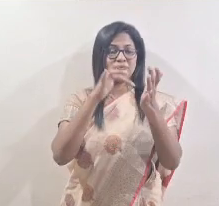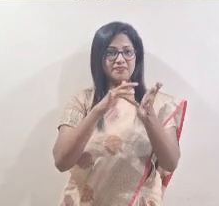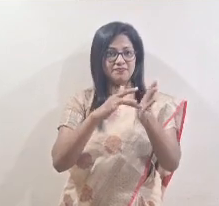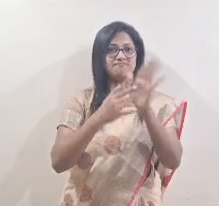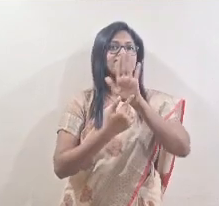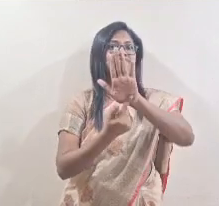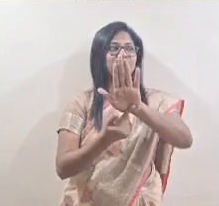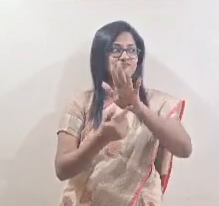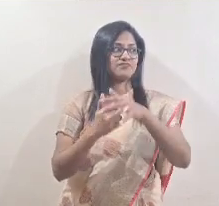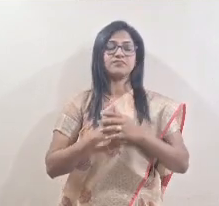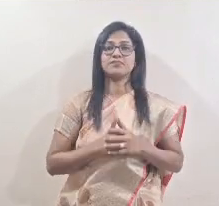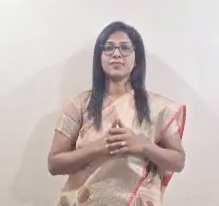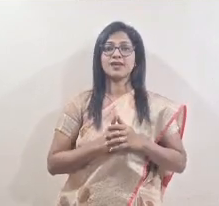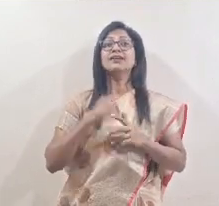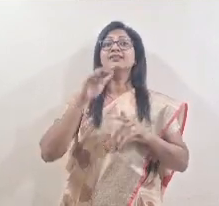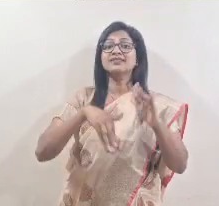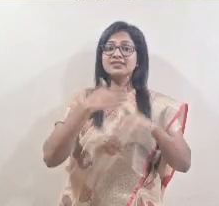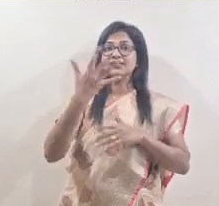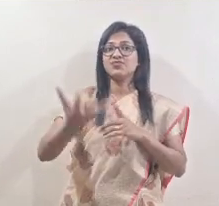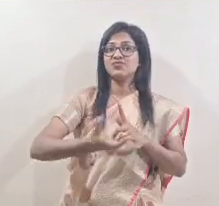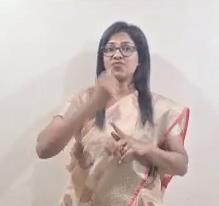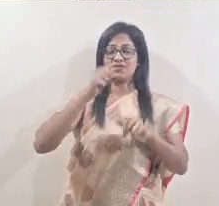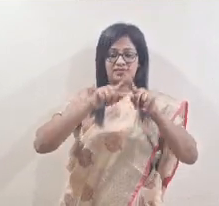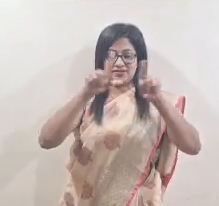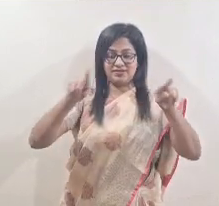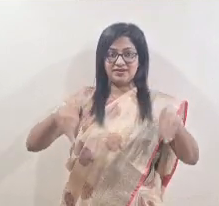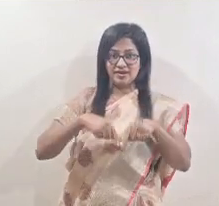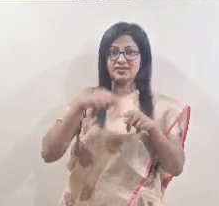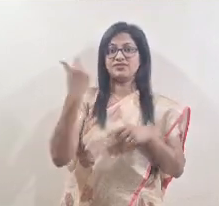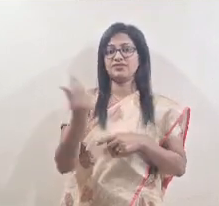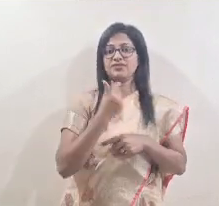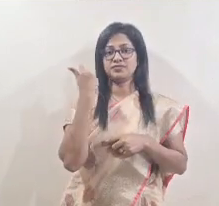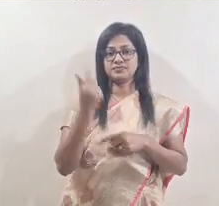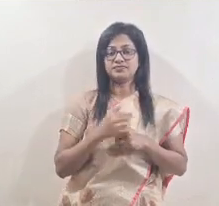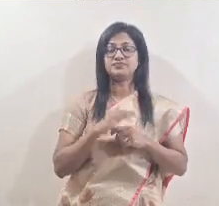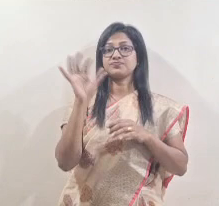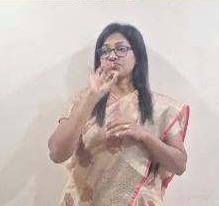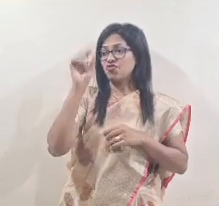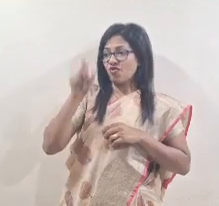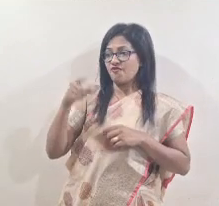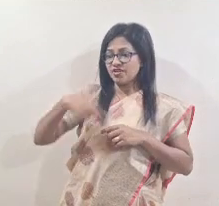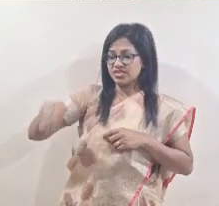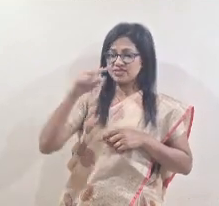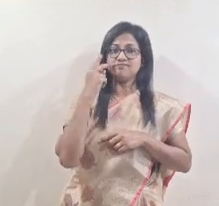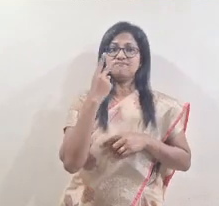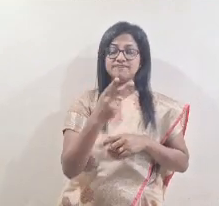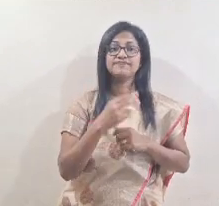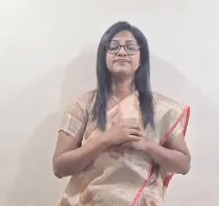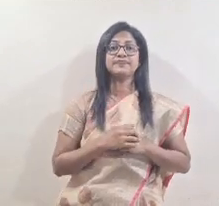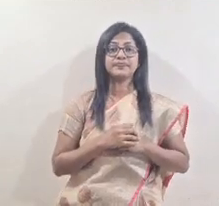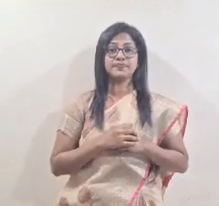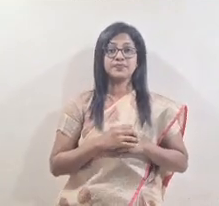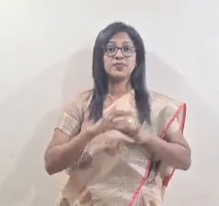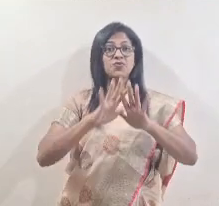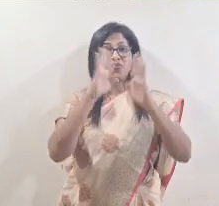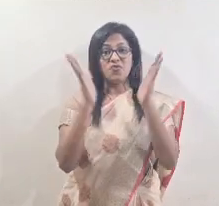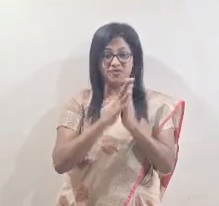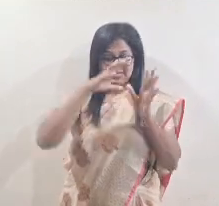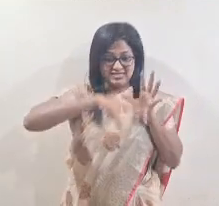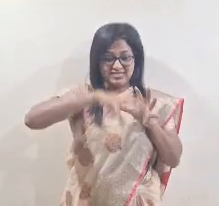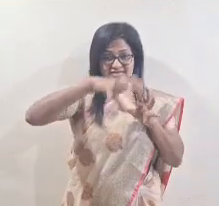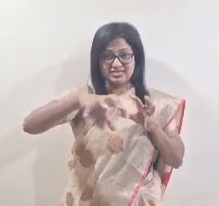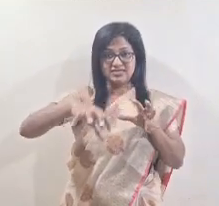I've also got the land use from the officials. So it was seen that in all the